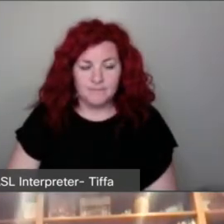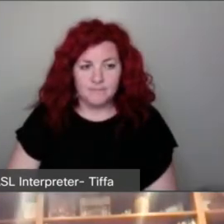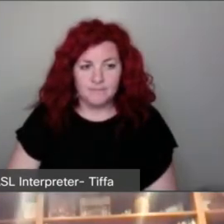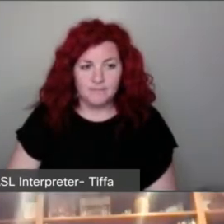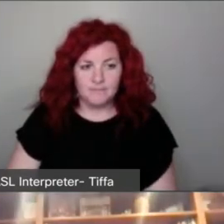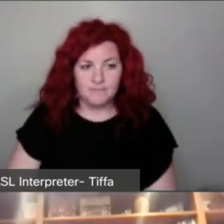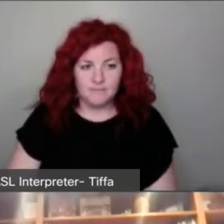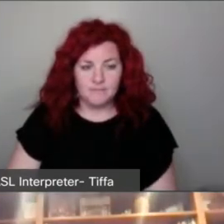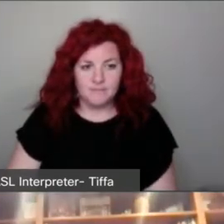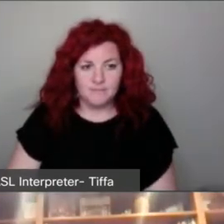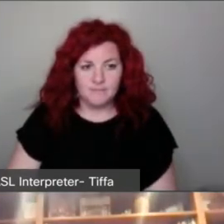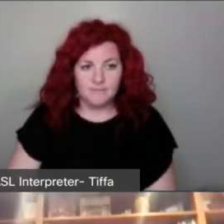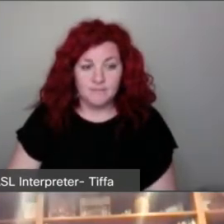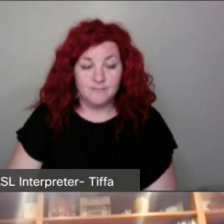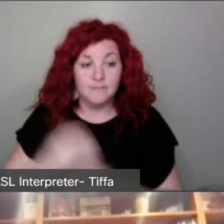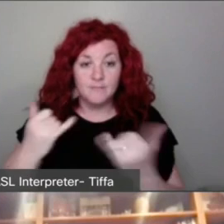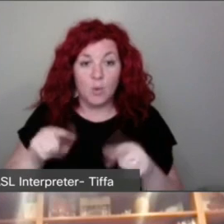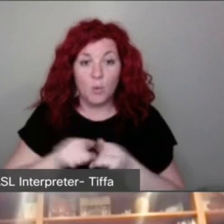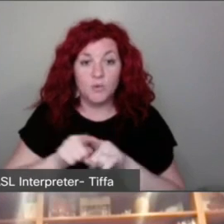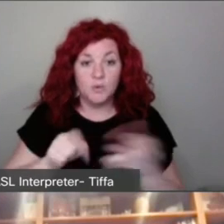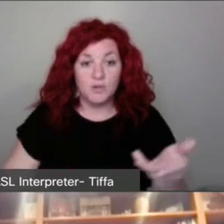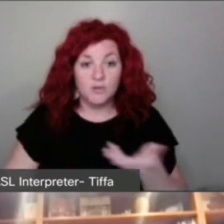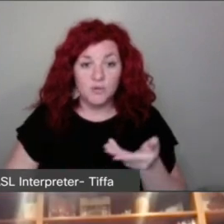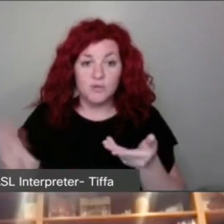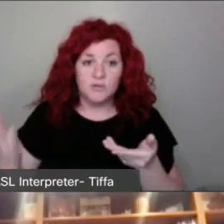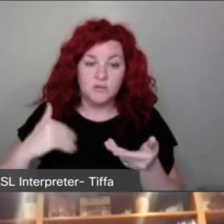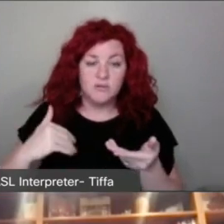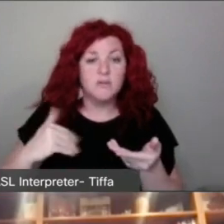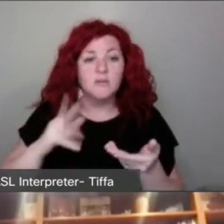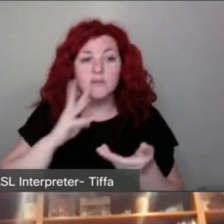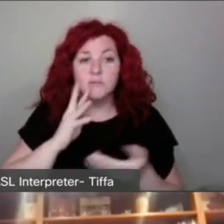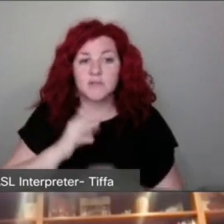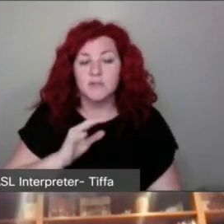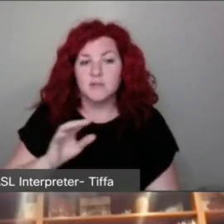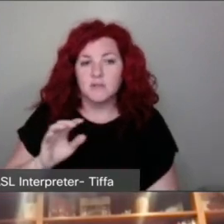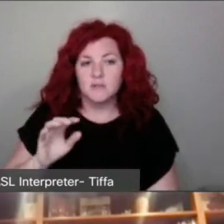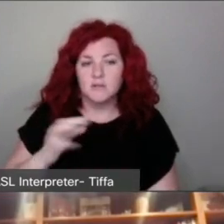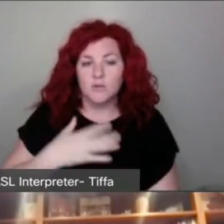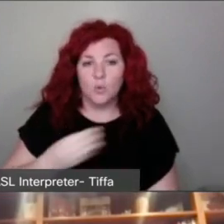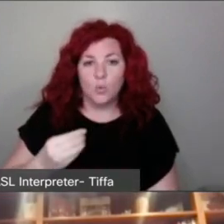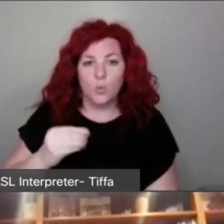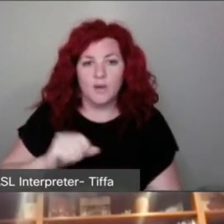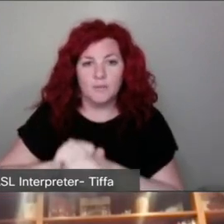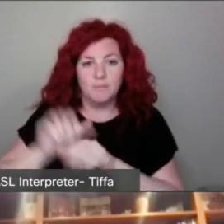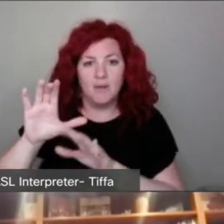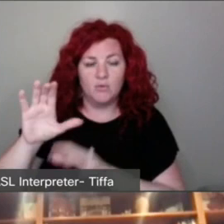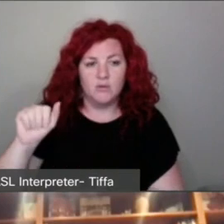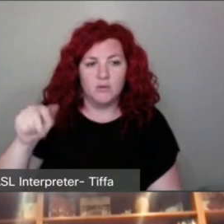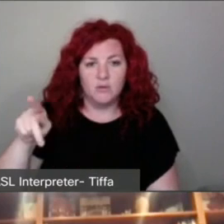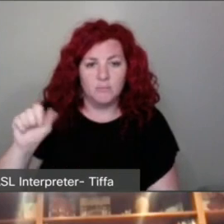At this time, I would also like to introduce to come up to the podium and speak one of White Mountain Apache Tribal Council members, Arnold